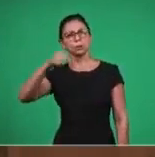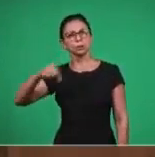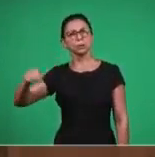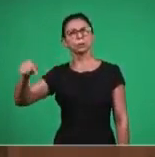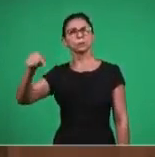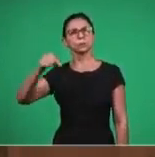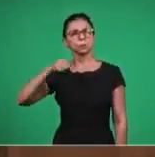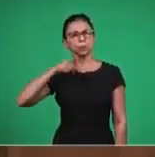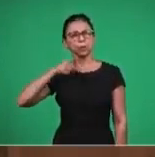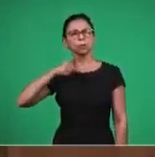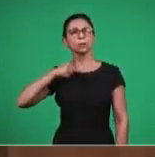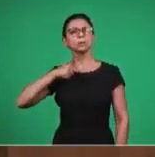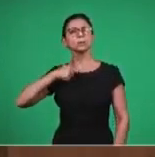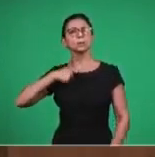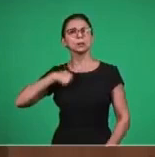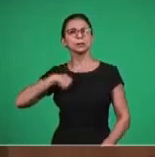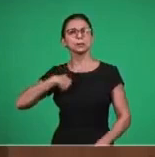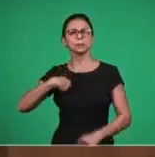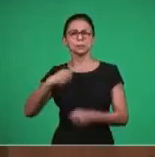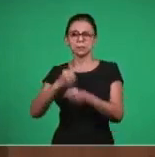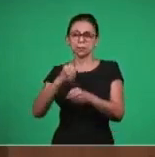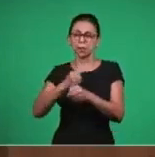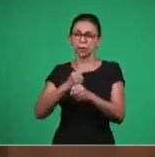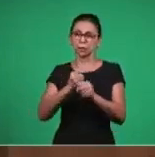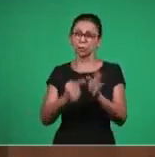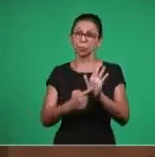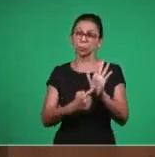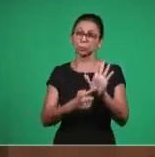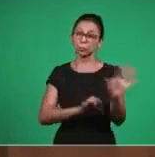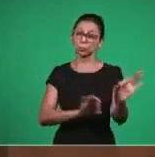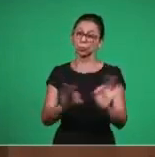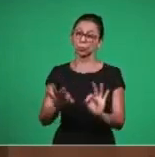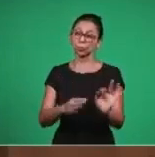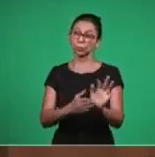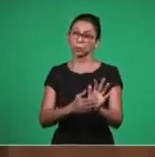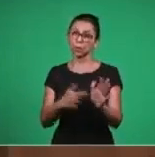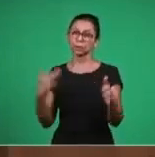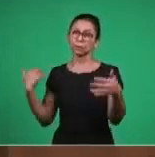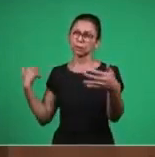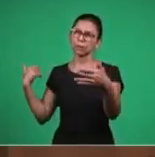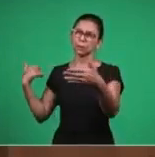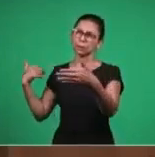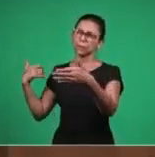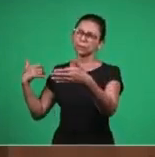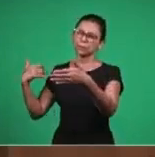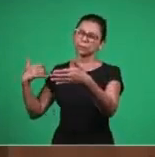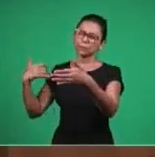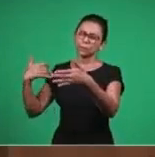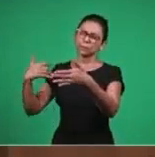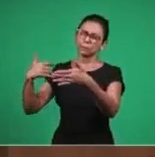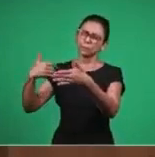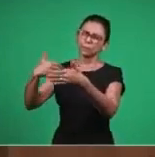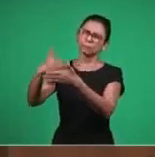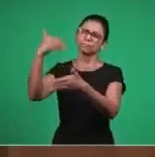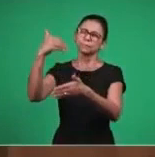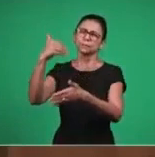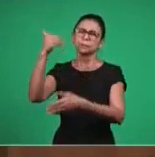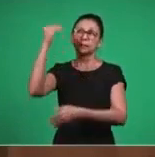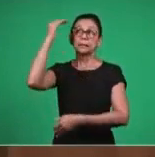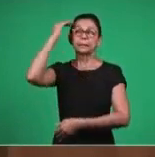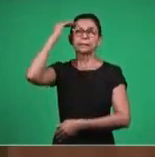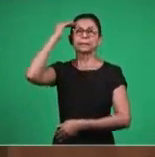work. He appointed His objectives, and as time passed by, we began to understand